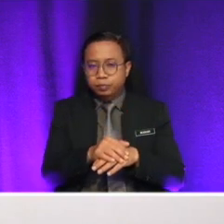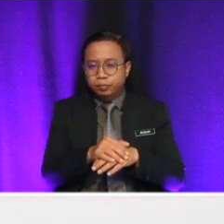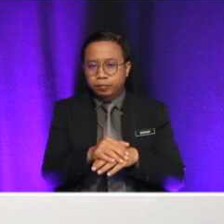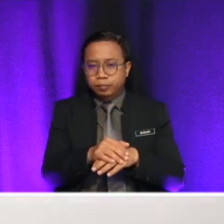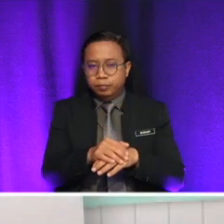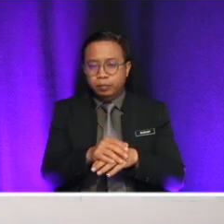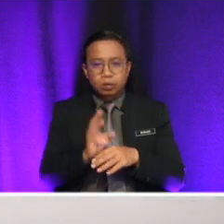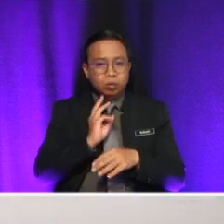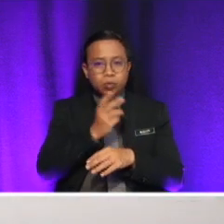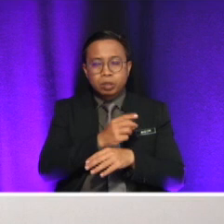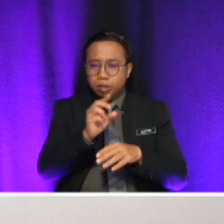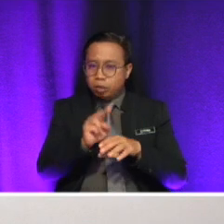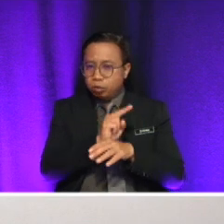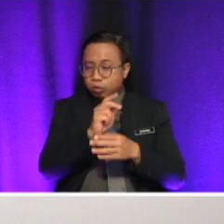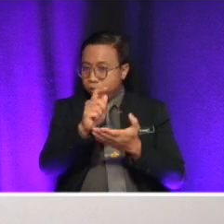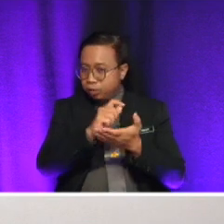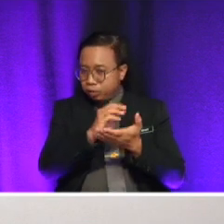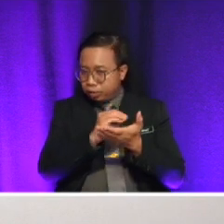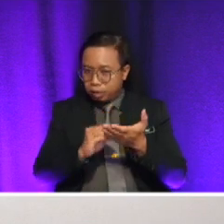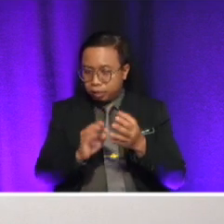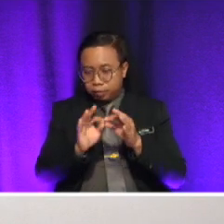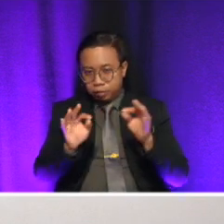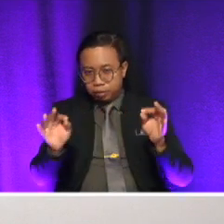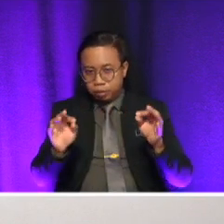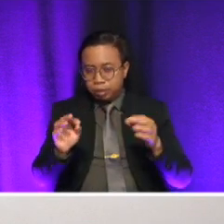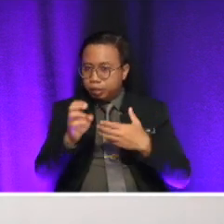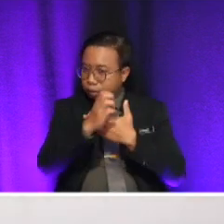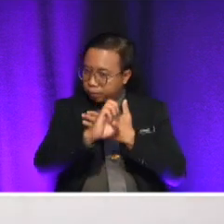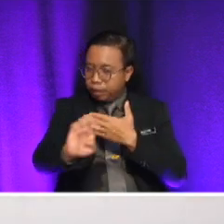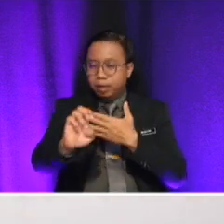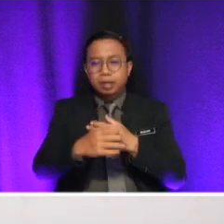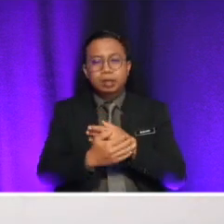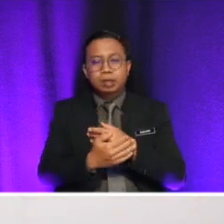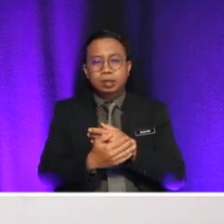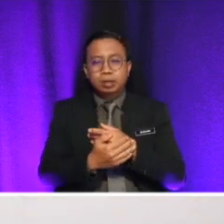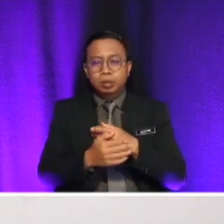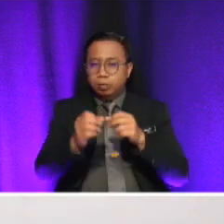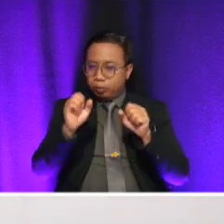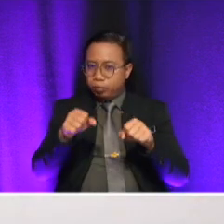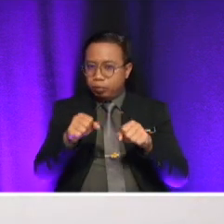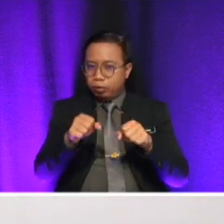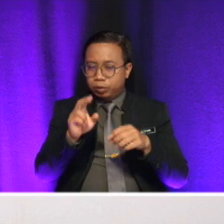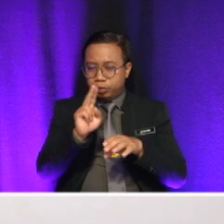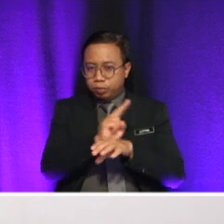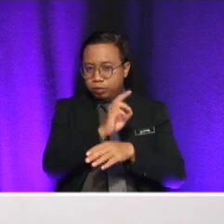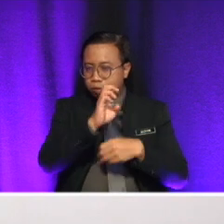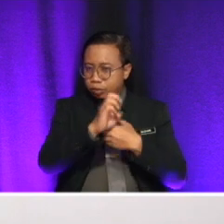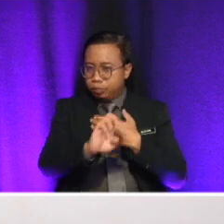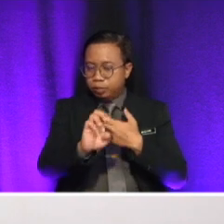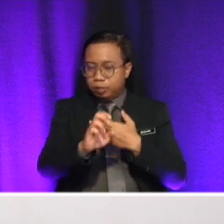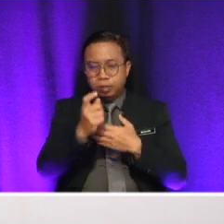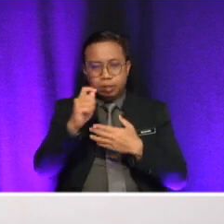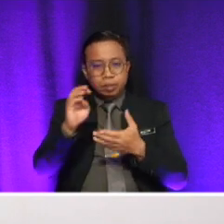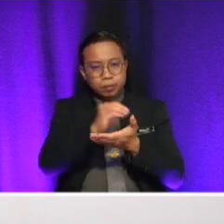We can use text messages such as emails also can, because when we use emails, we can reach the